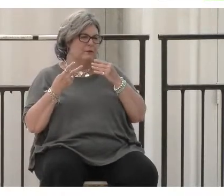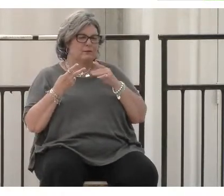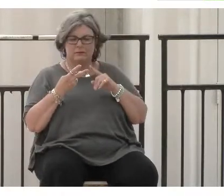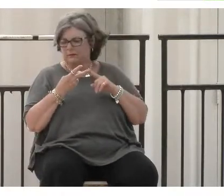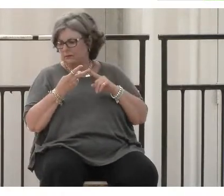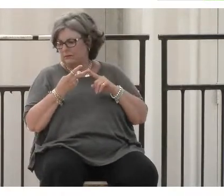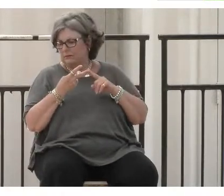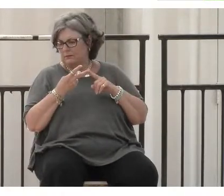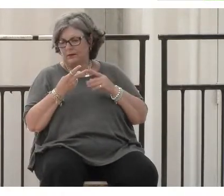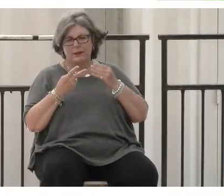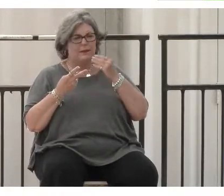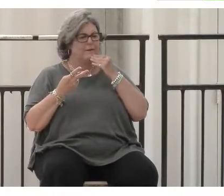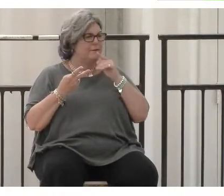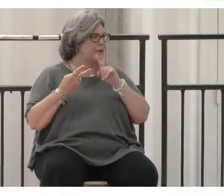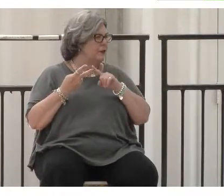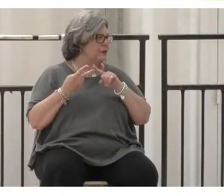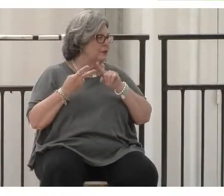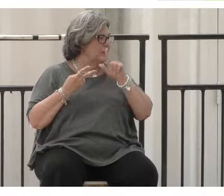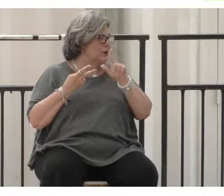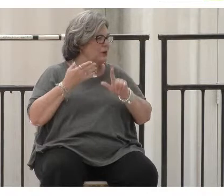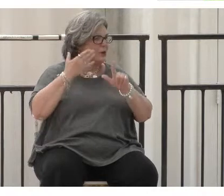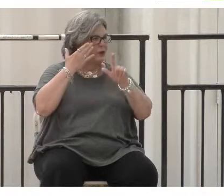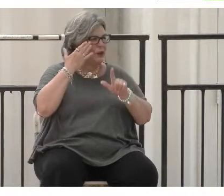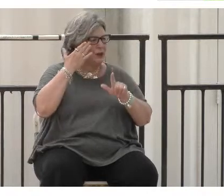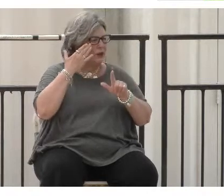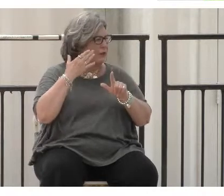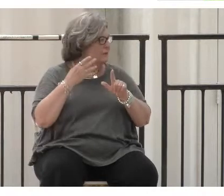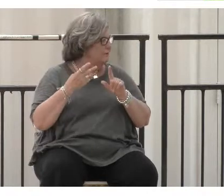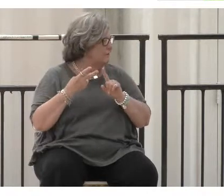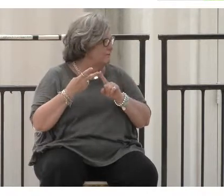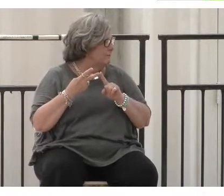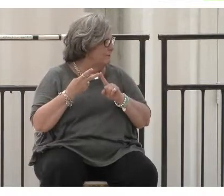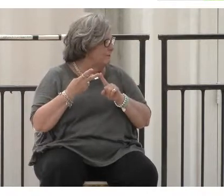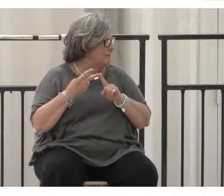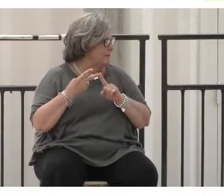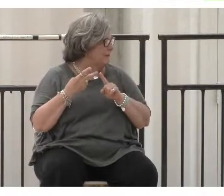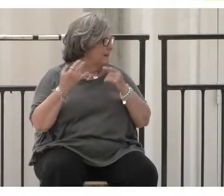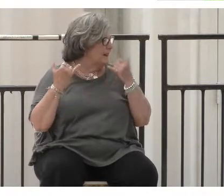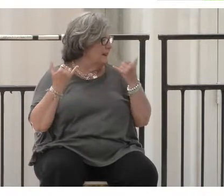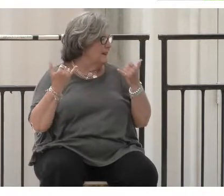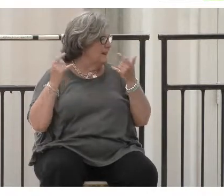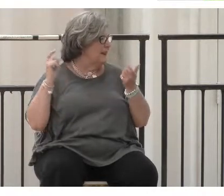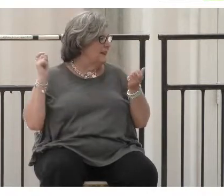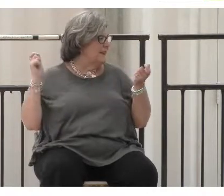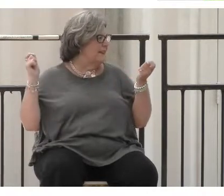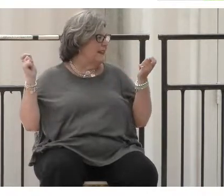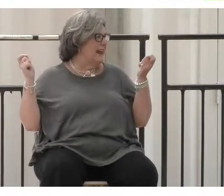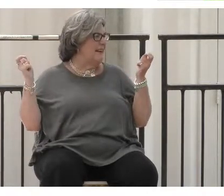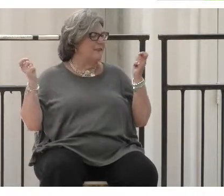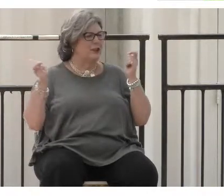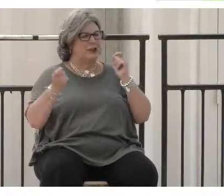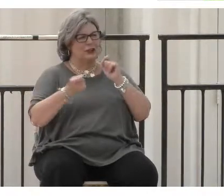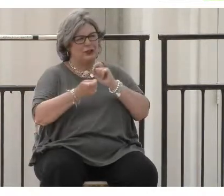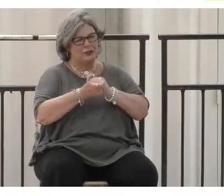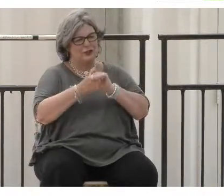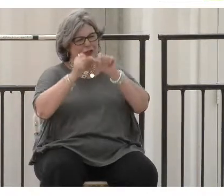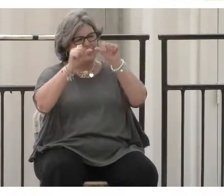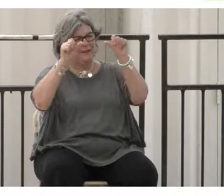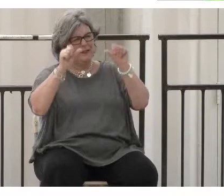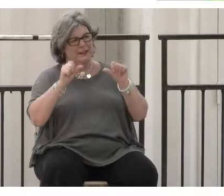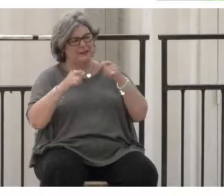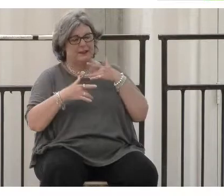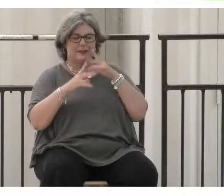or at the low level in areas of Ras Al Khaimah. Now, the evolution of this architecture is